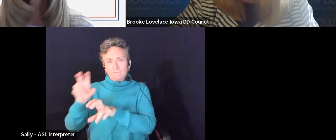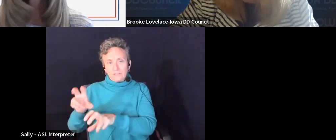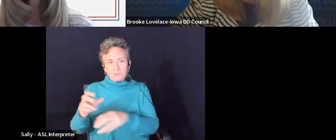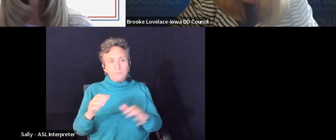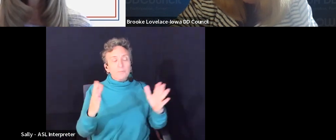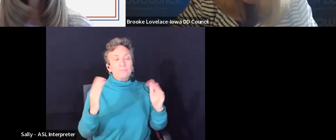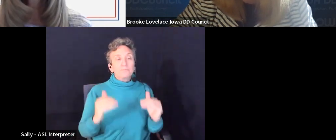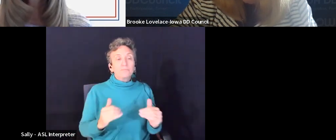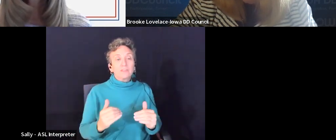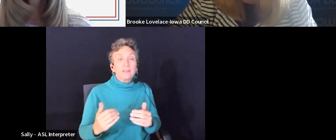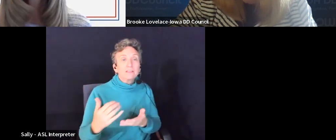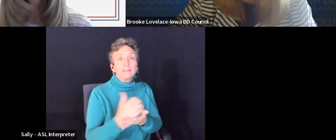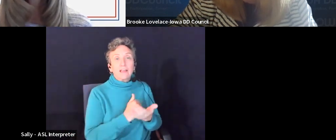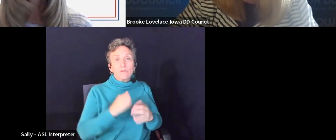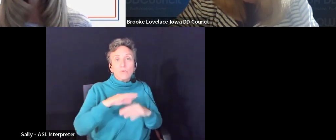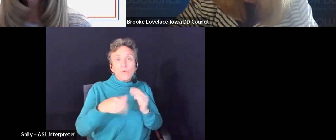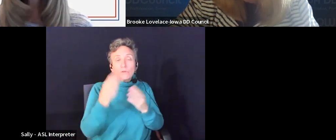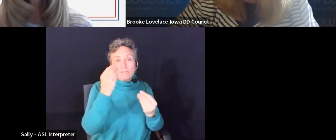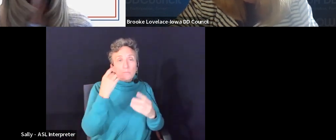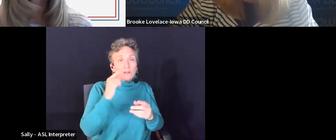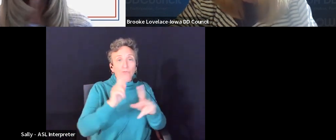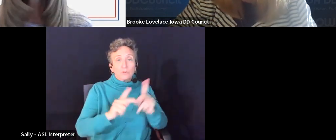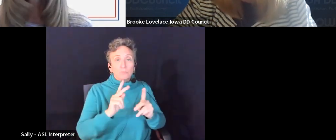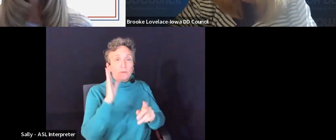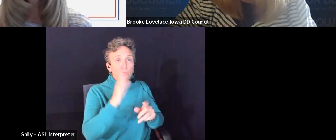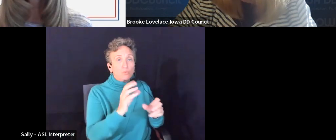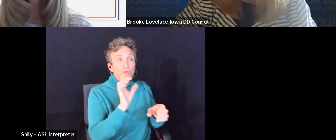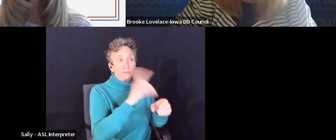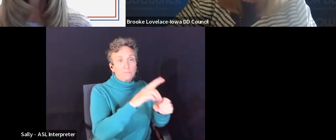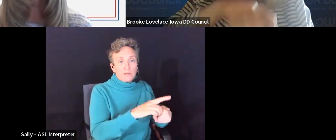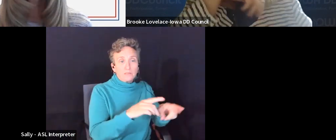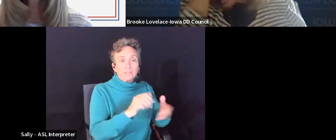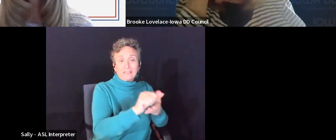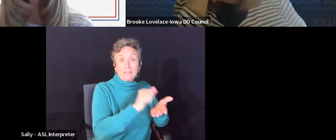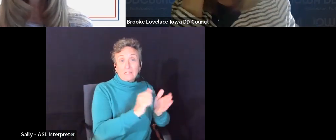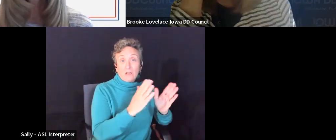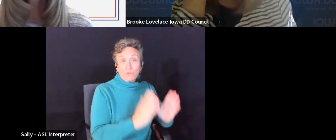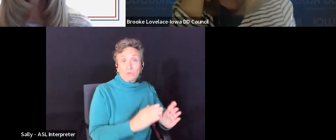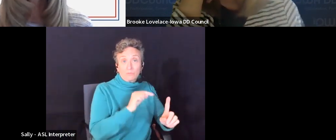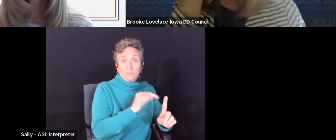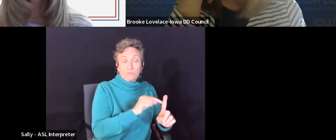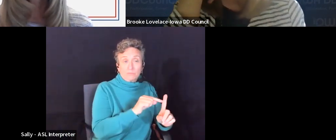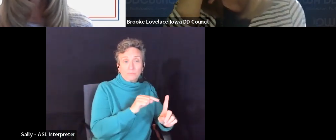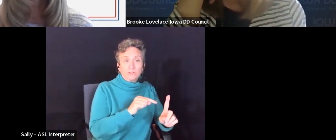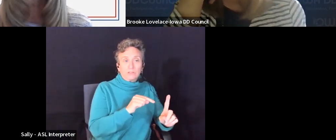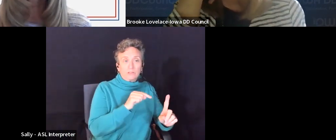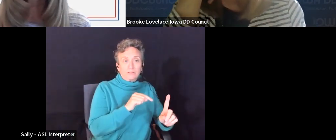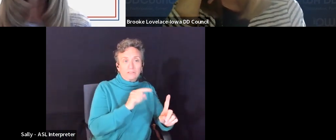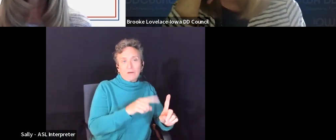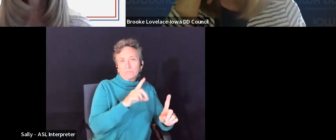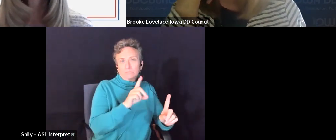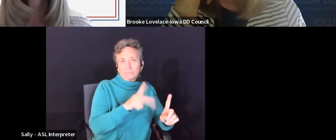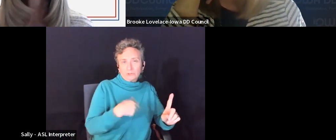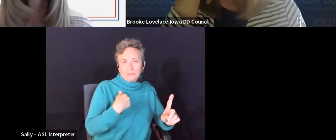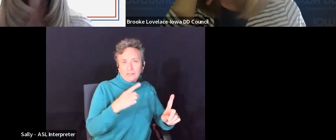your account owner's information. So name, birth date, address, the pertinent information you need for the account owner. If there's